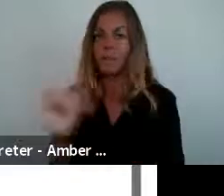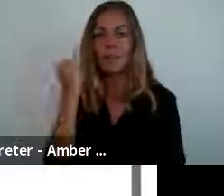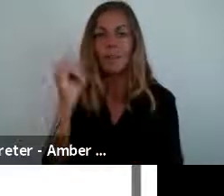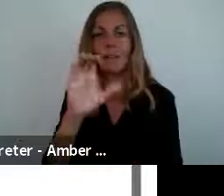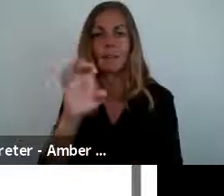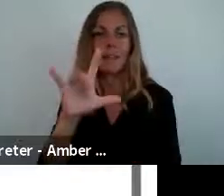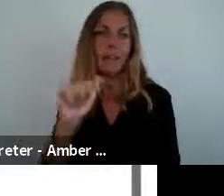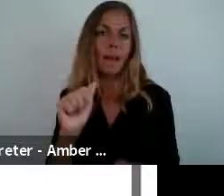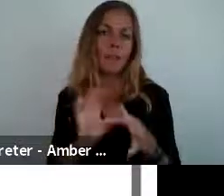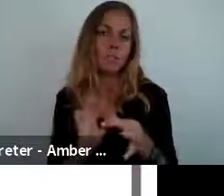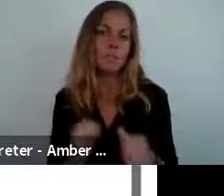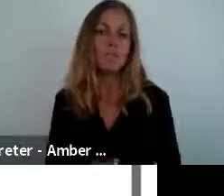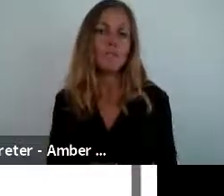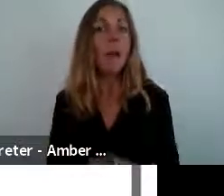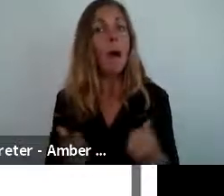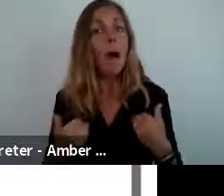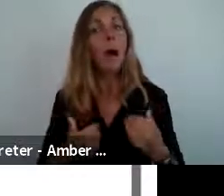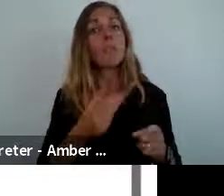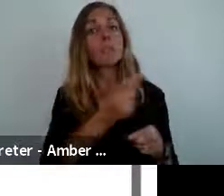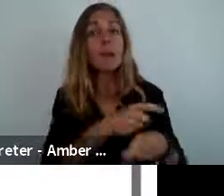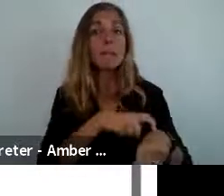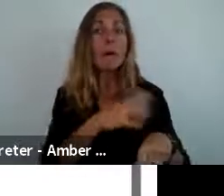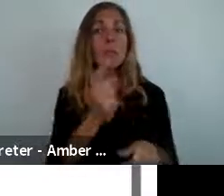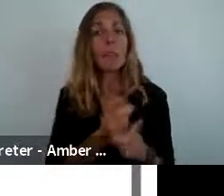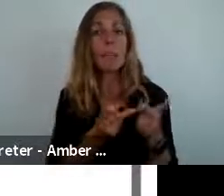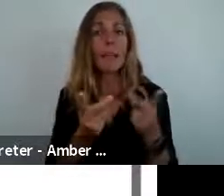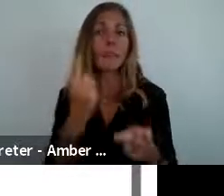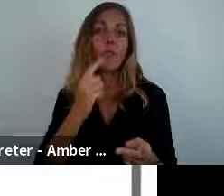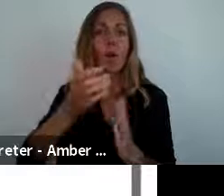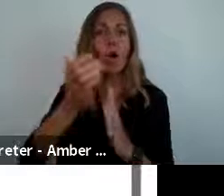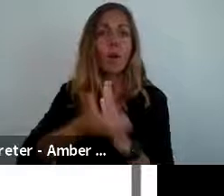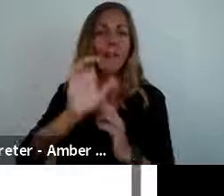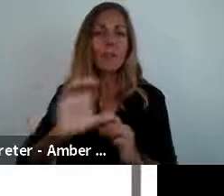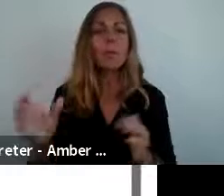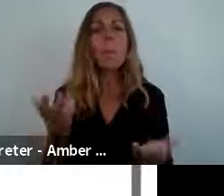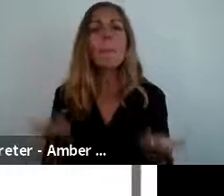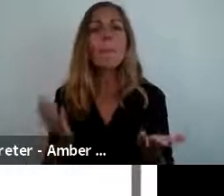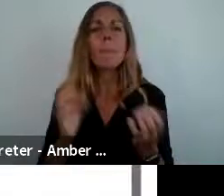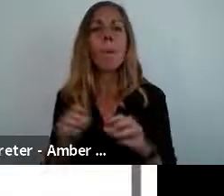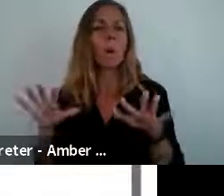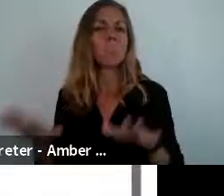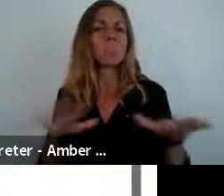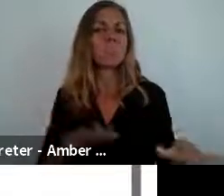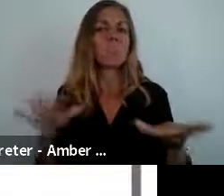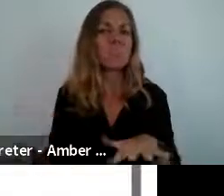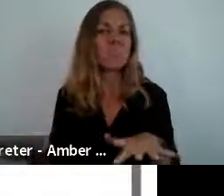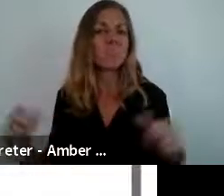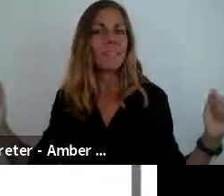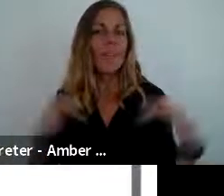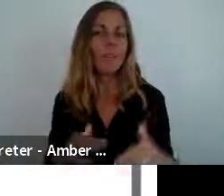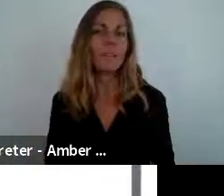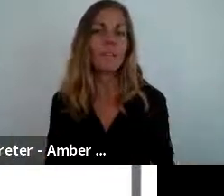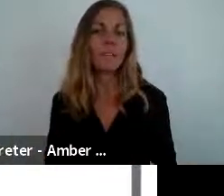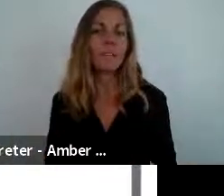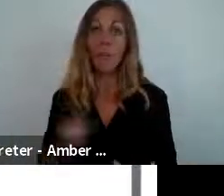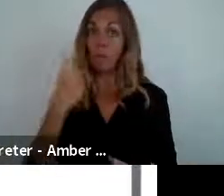there's a time and a place for automated captioning, such as maybe more informal gatherings. I find it, as a